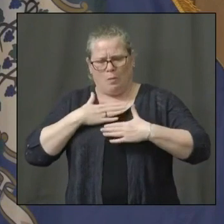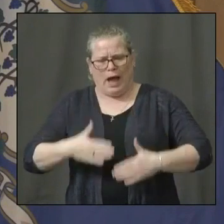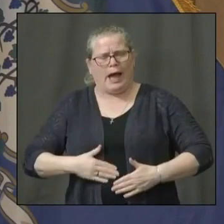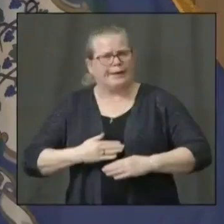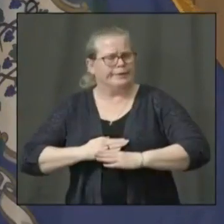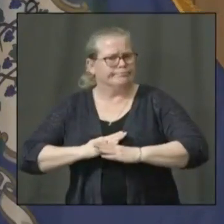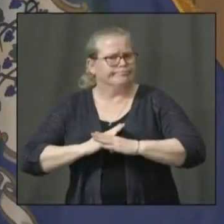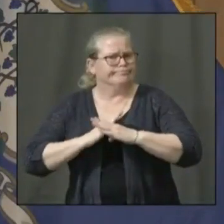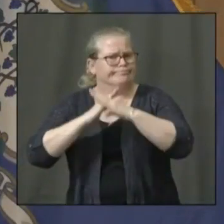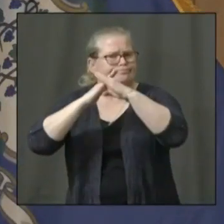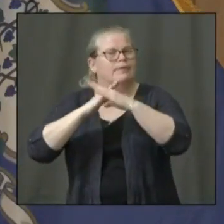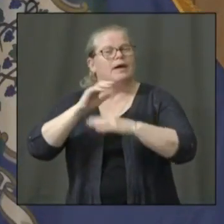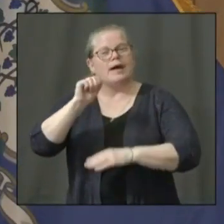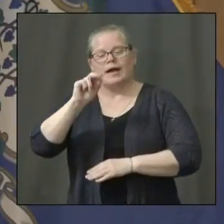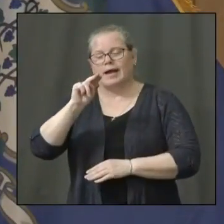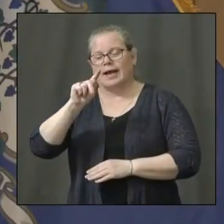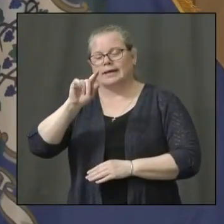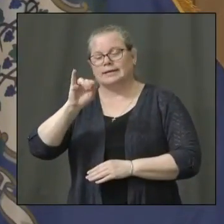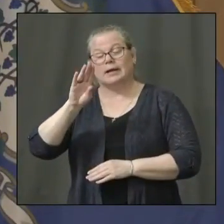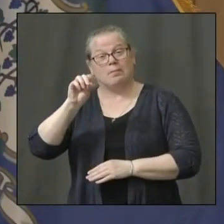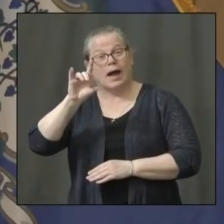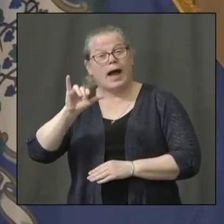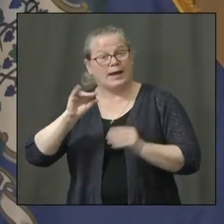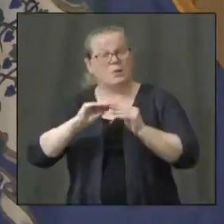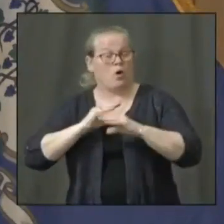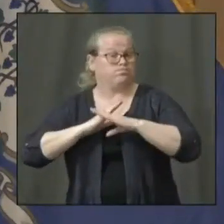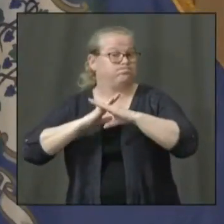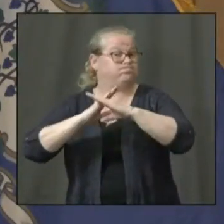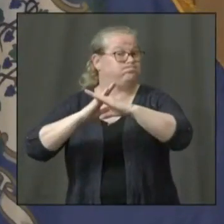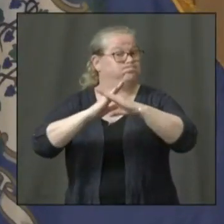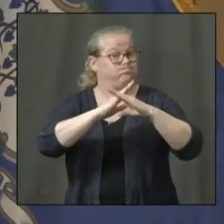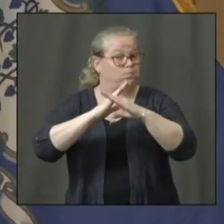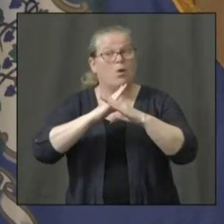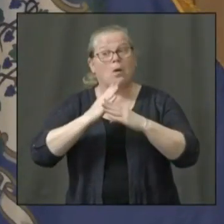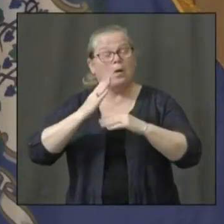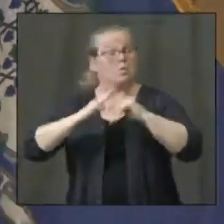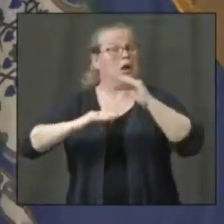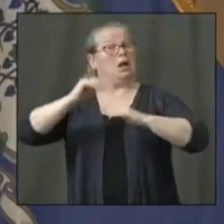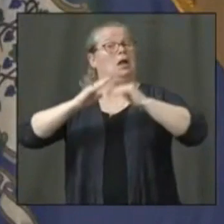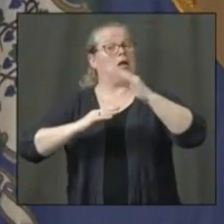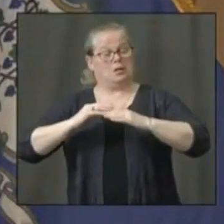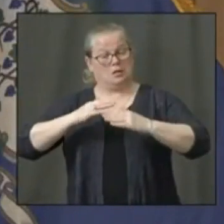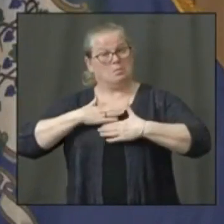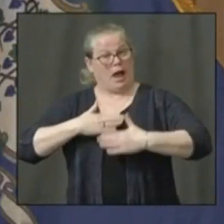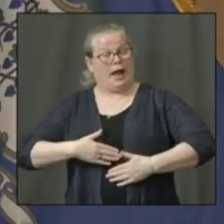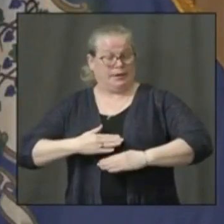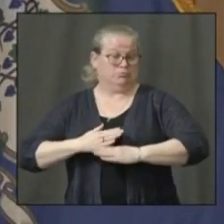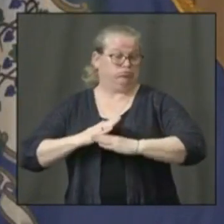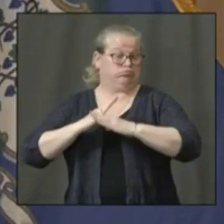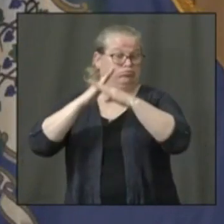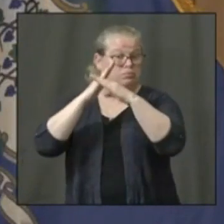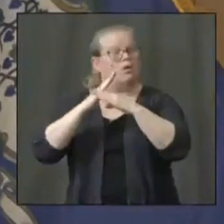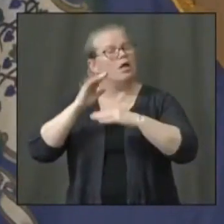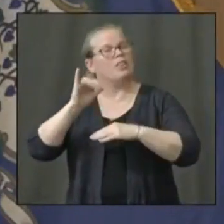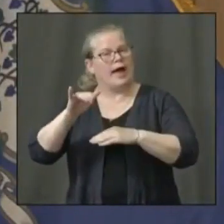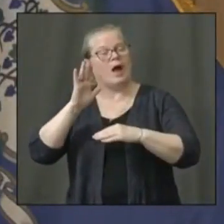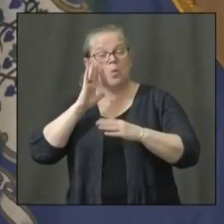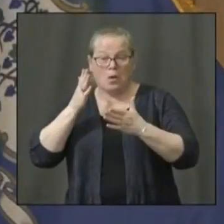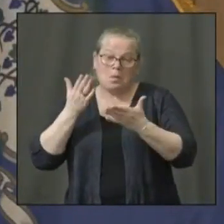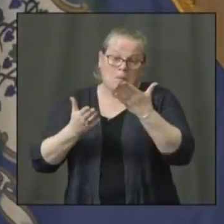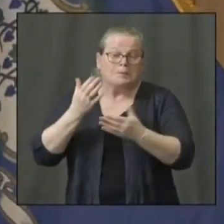it's safe for them to get back to work. We're talking to, you know, epidemiologists and healthcare experts